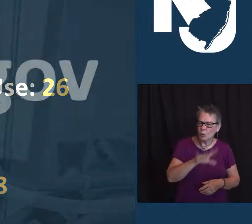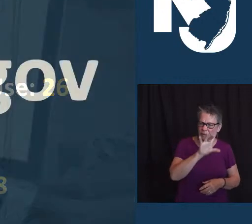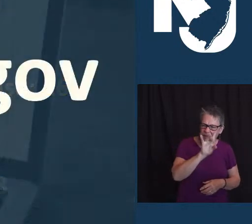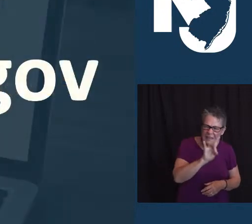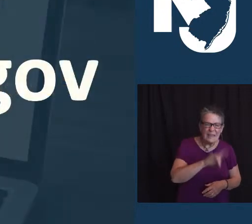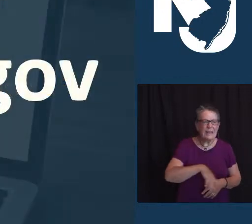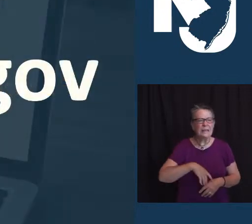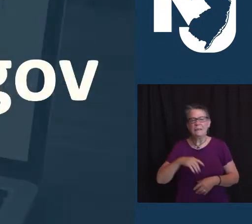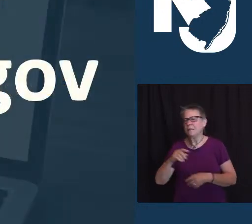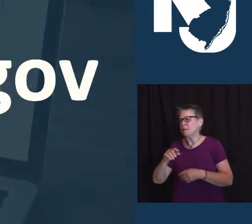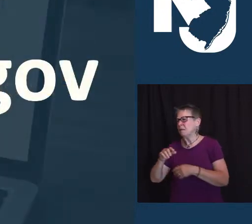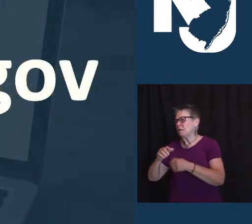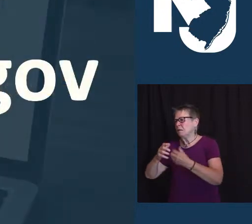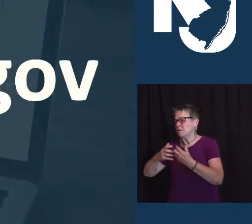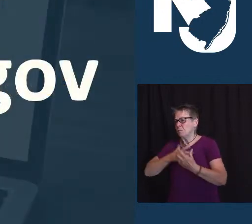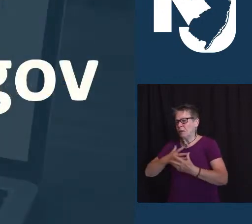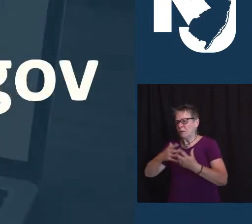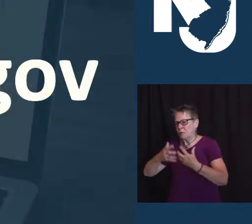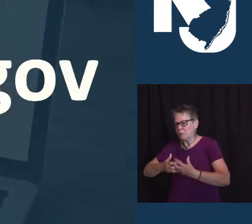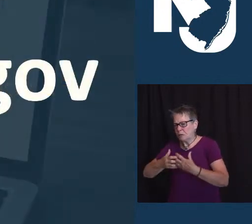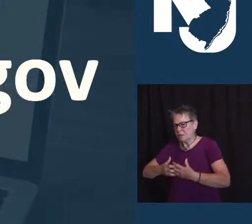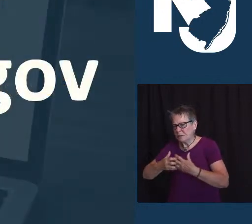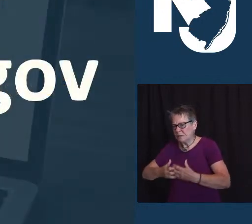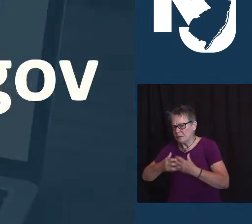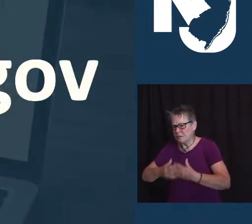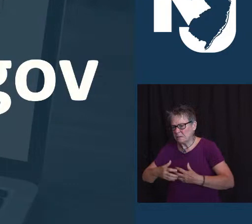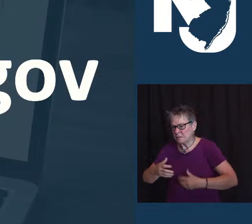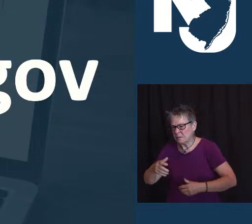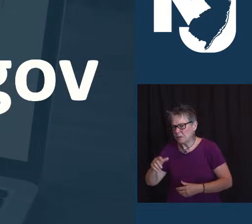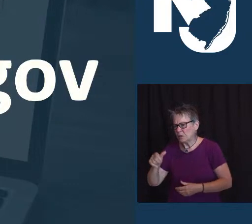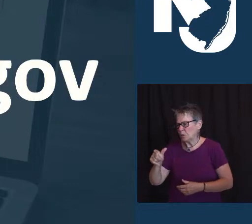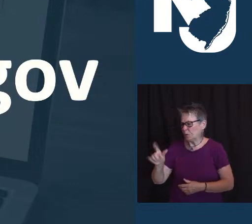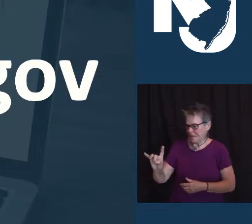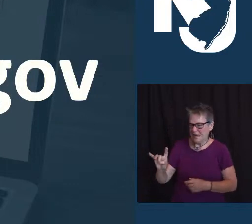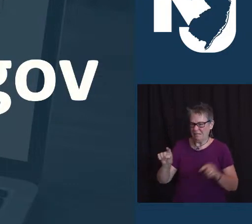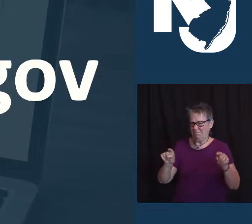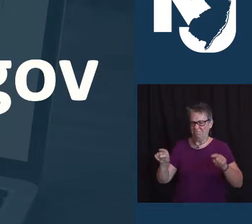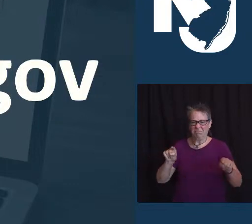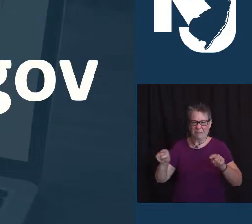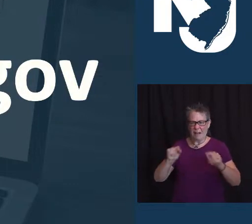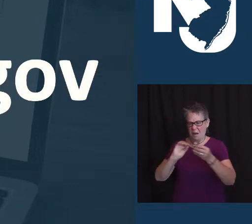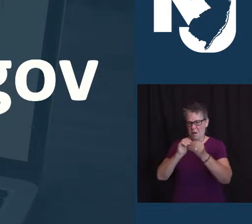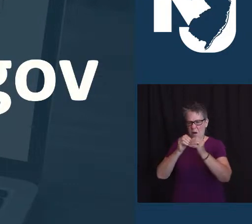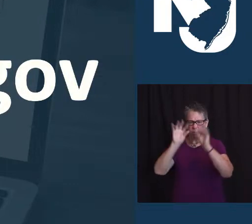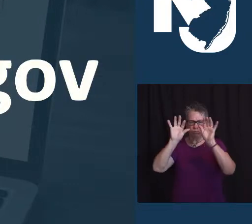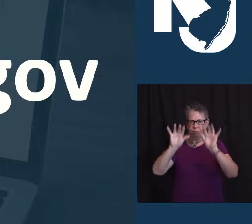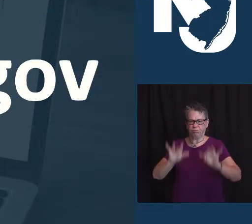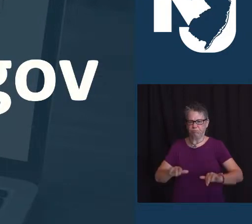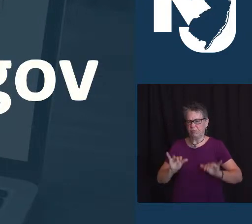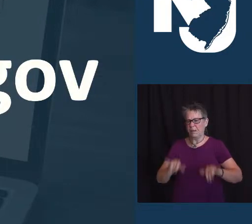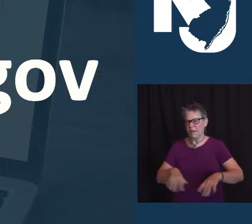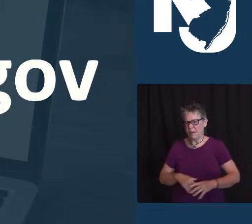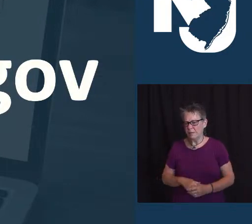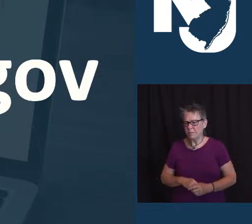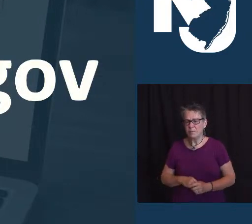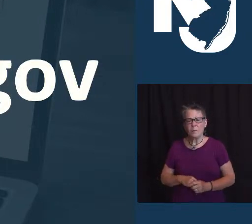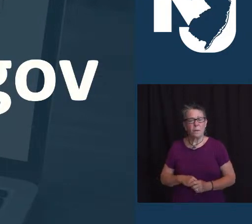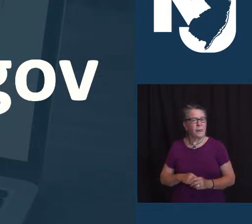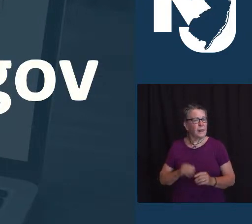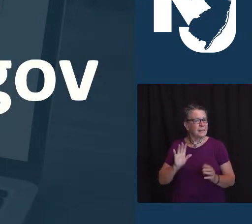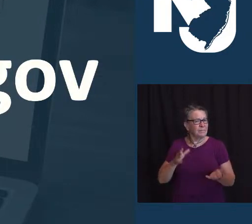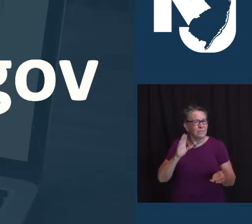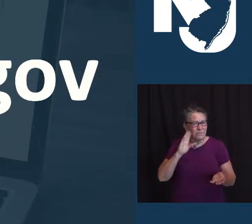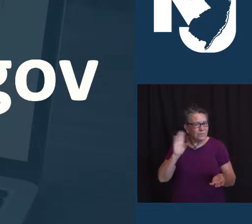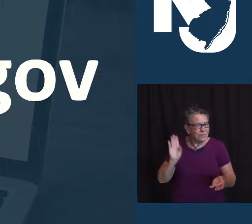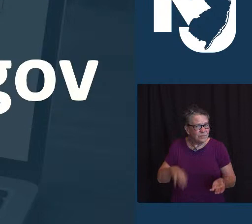cannot be understated that these numbers continue to be driven by the unvaccinated. As Judy detailed last Wednesday, the